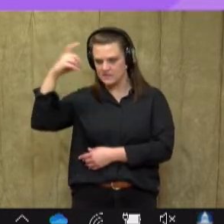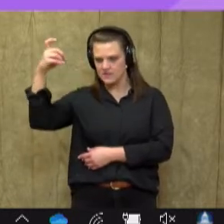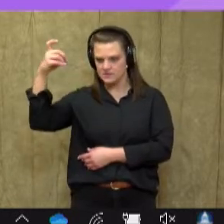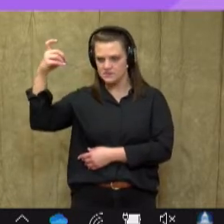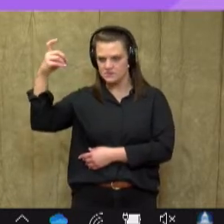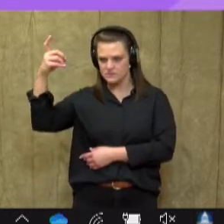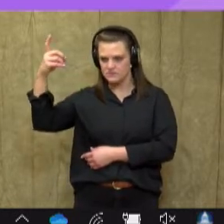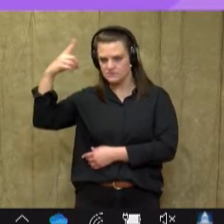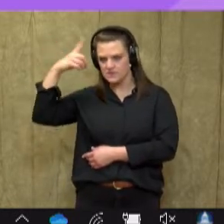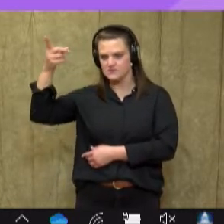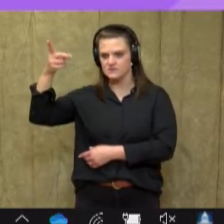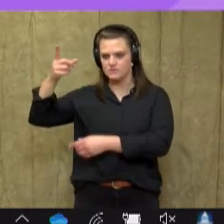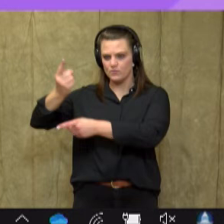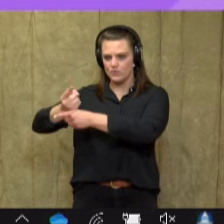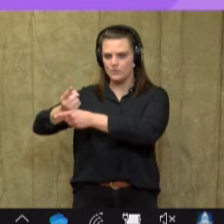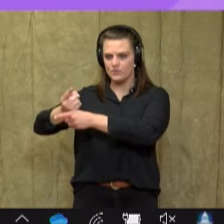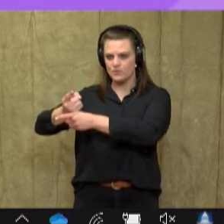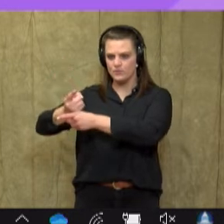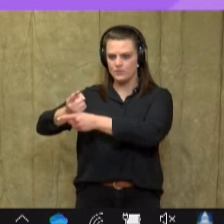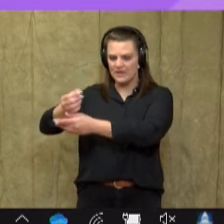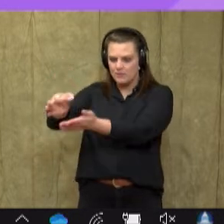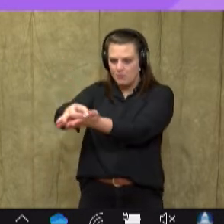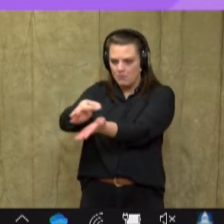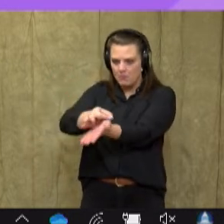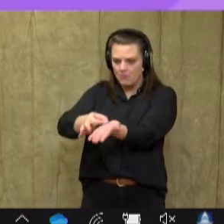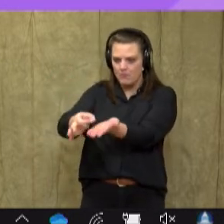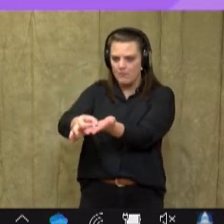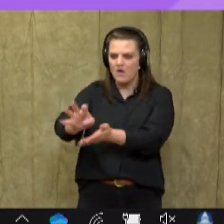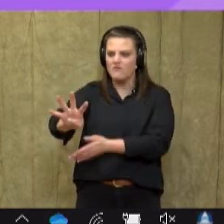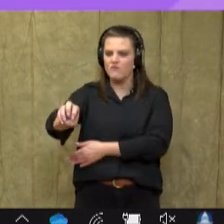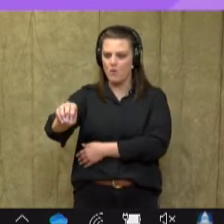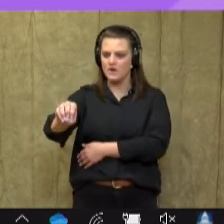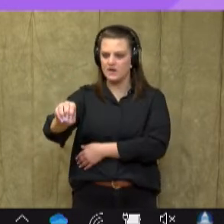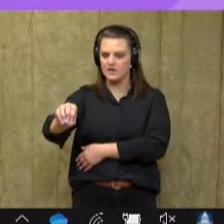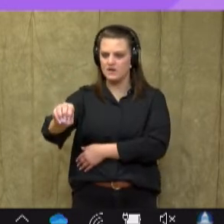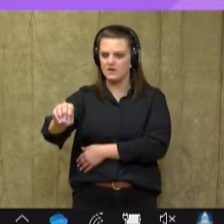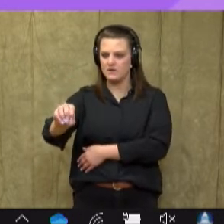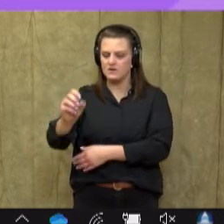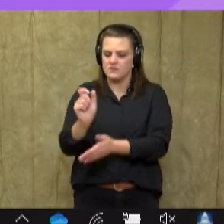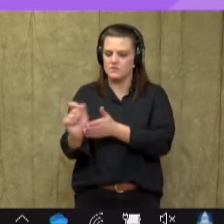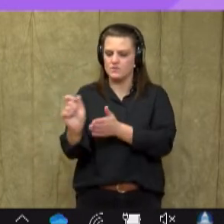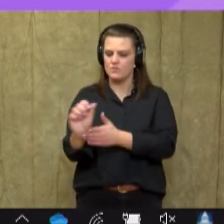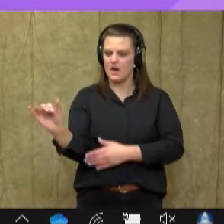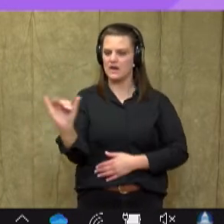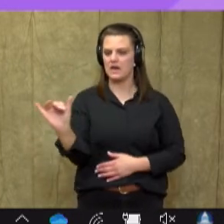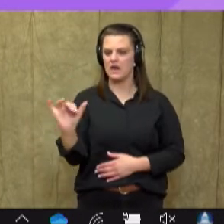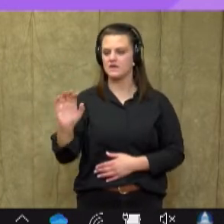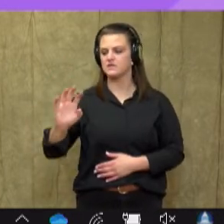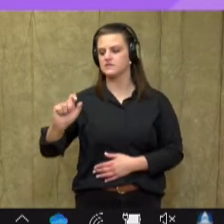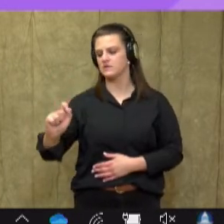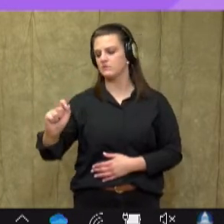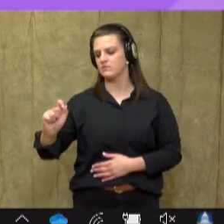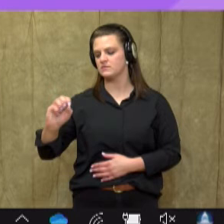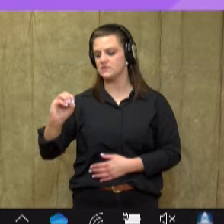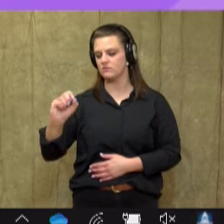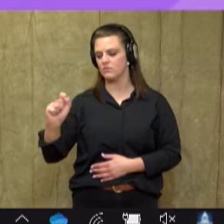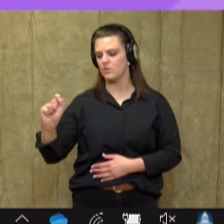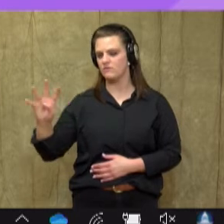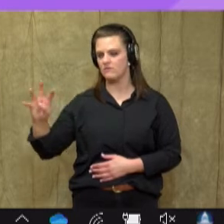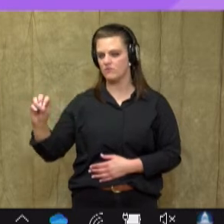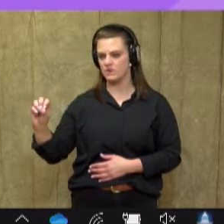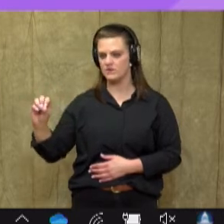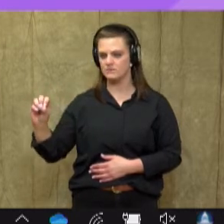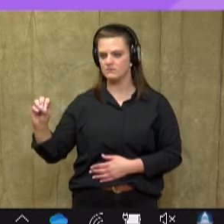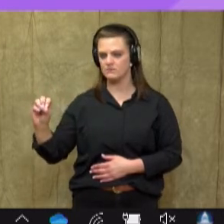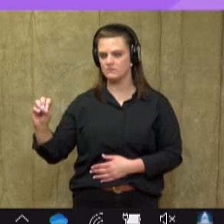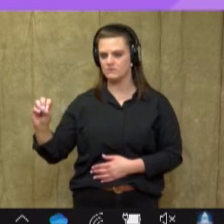4 dimes, you would have 40 cents. So we could write that as 0.40, and we